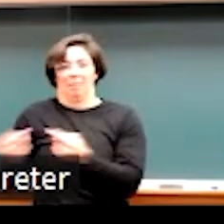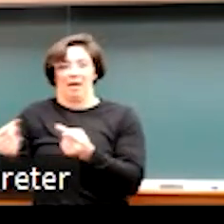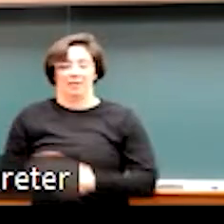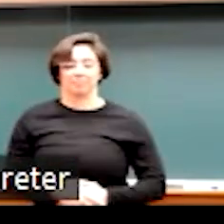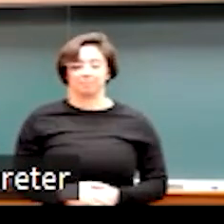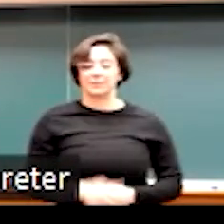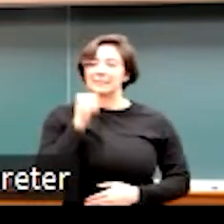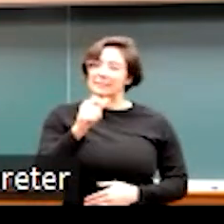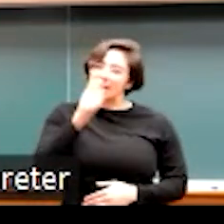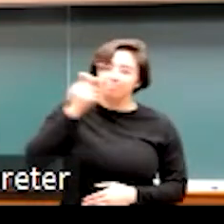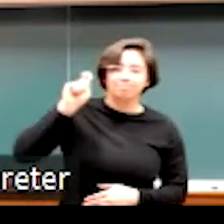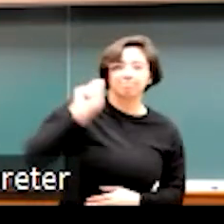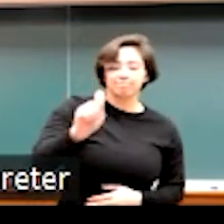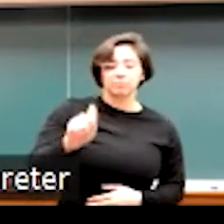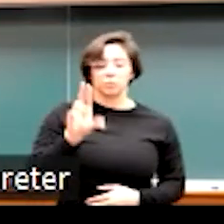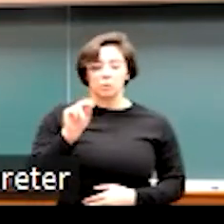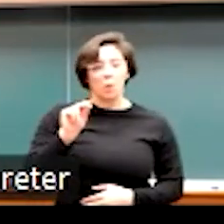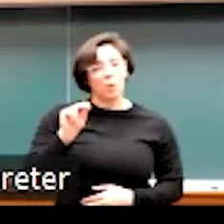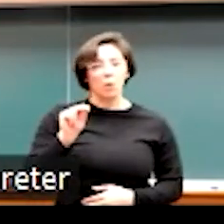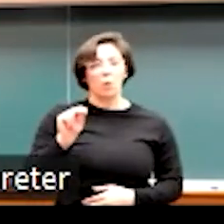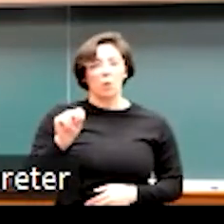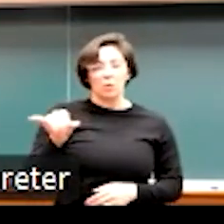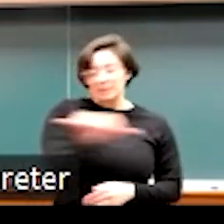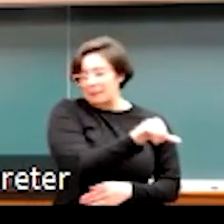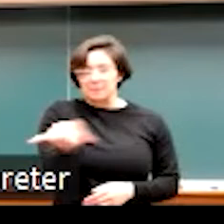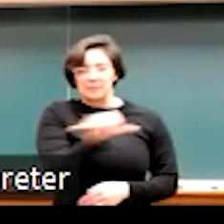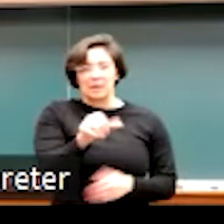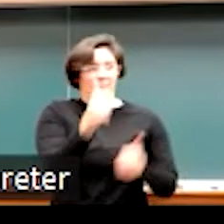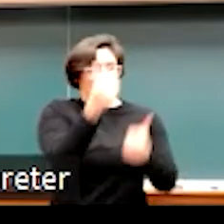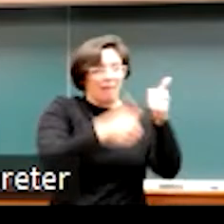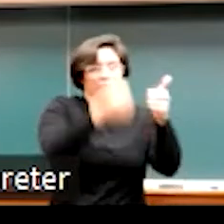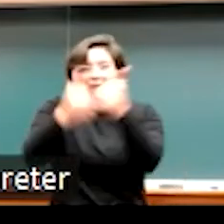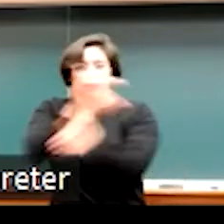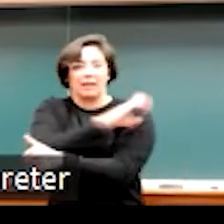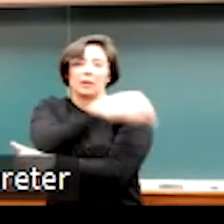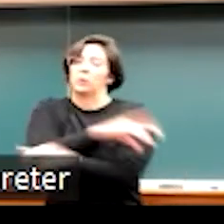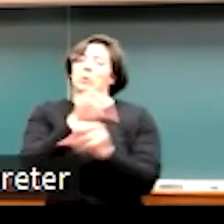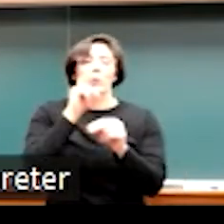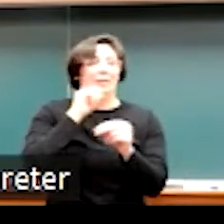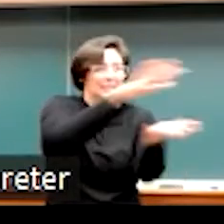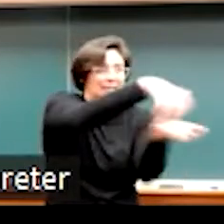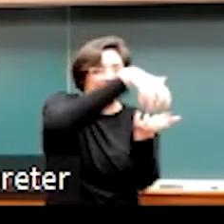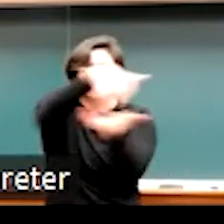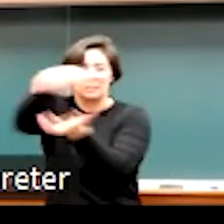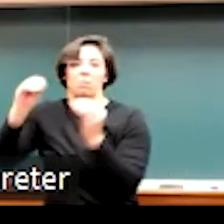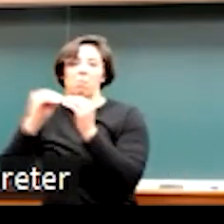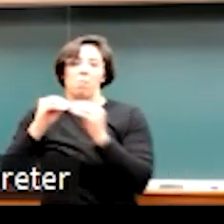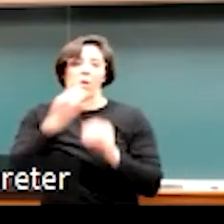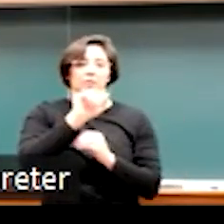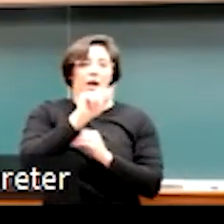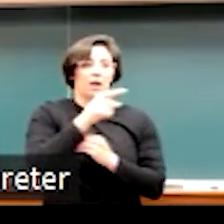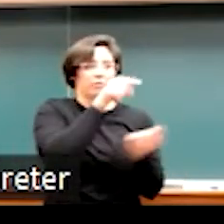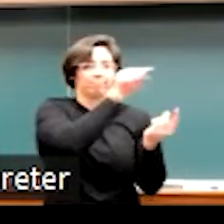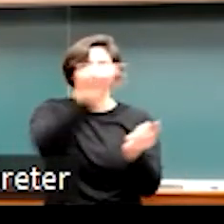I don't want to say 73% in every clinic is going to report this way, but that means we need more data from those clinics to update these statistics.